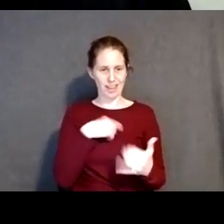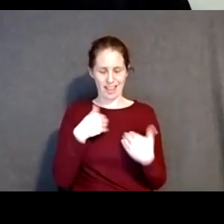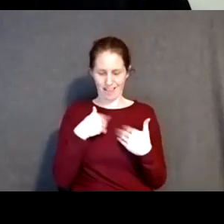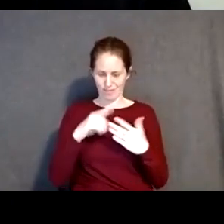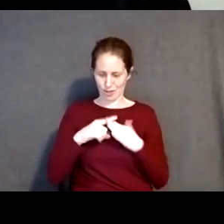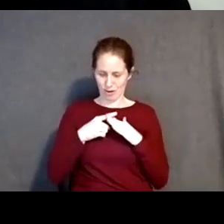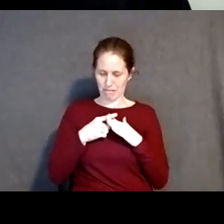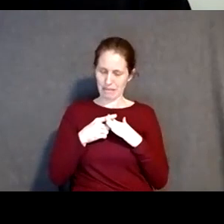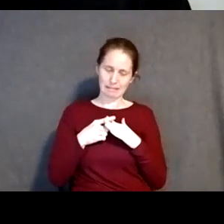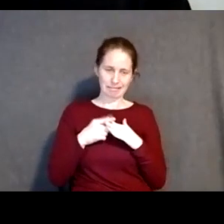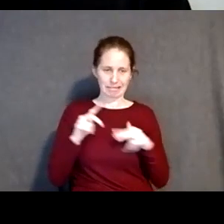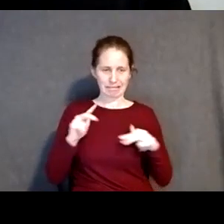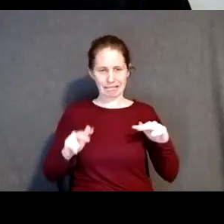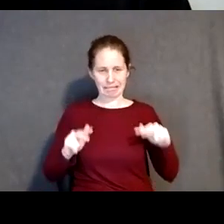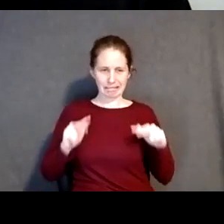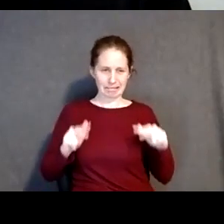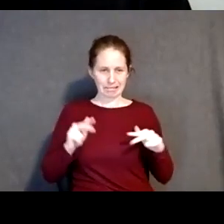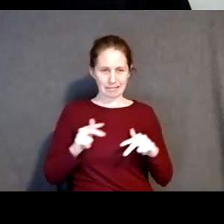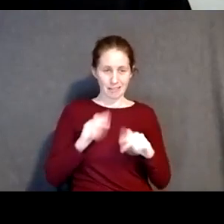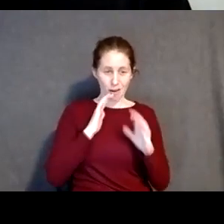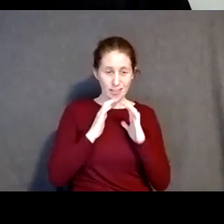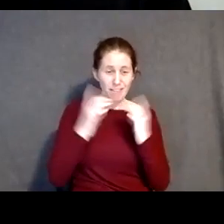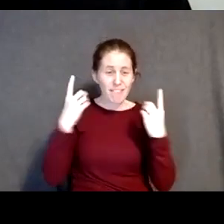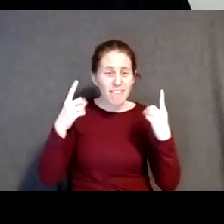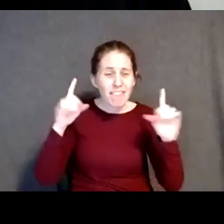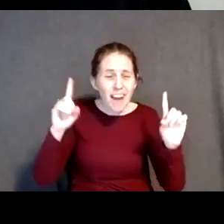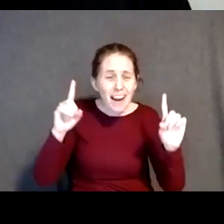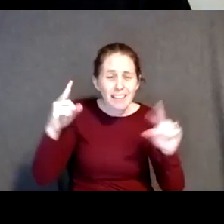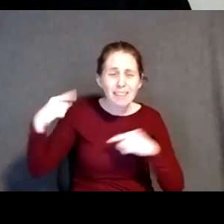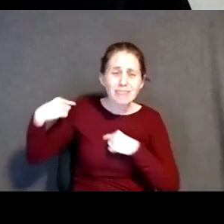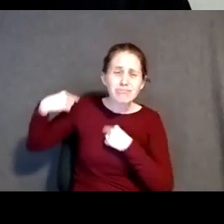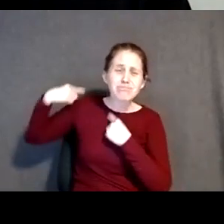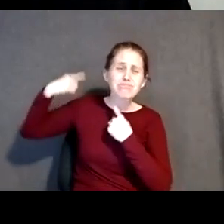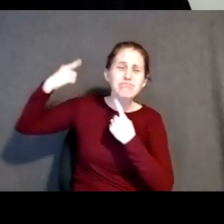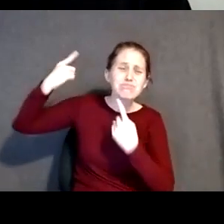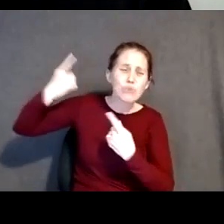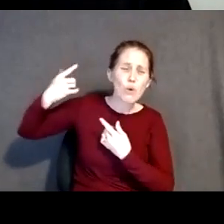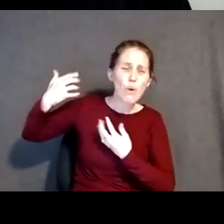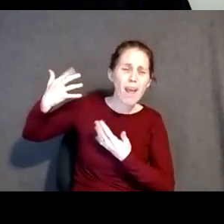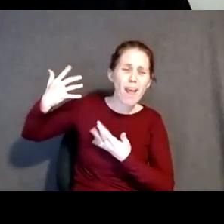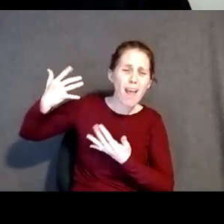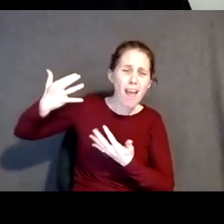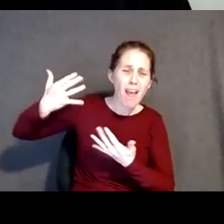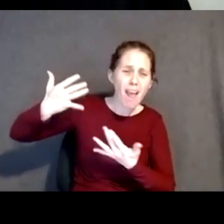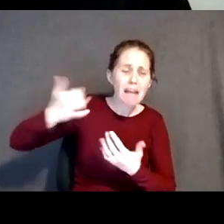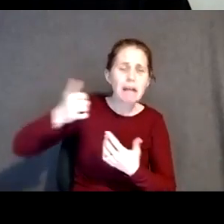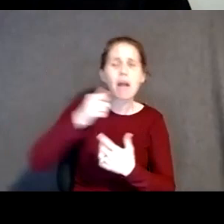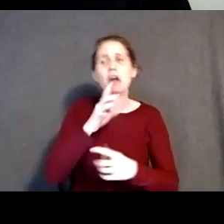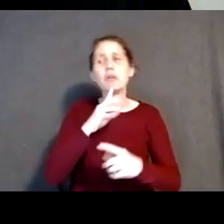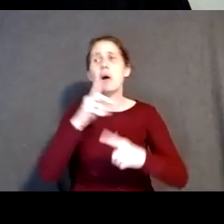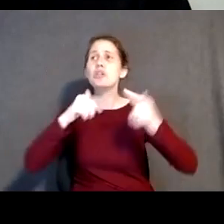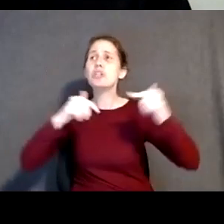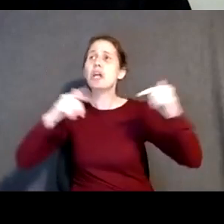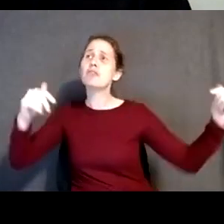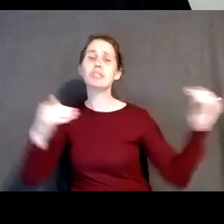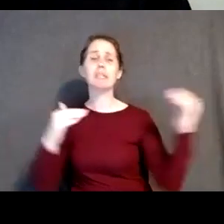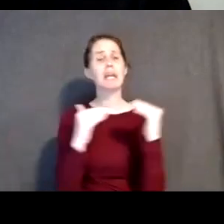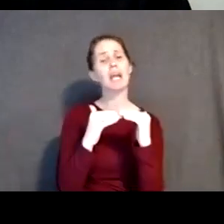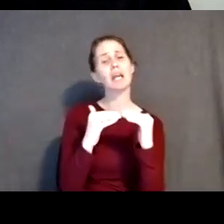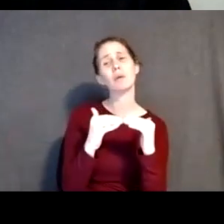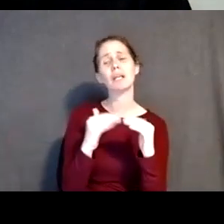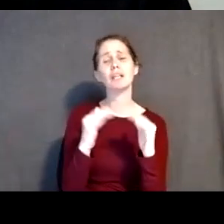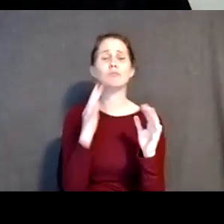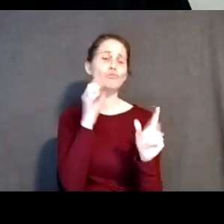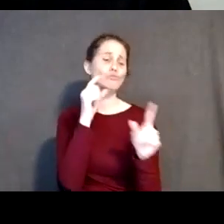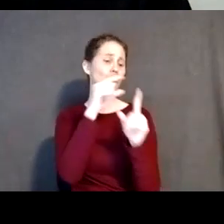conversation. Finally, after all these years of waiting, no more talking about diversity or equity and all the